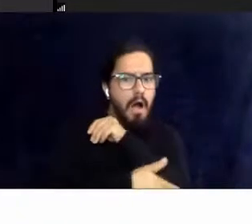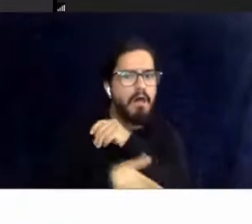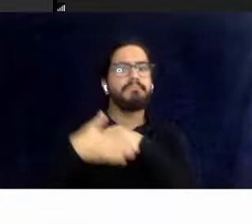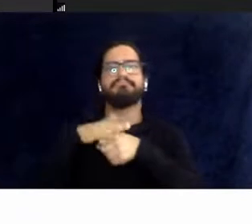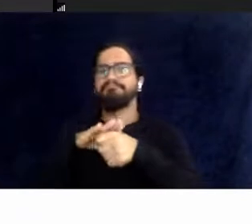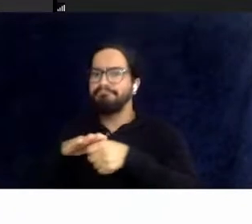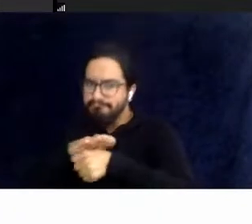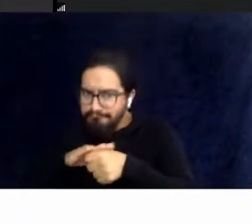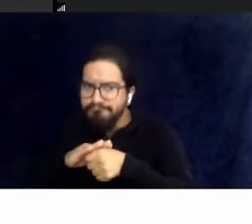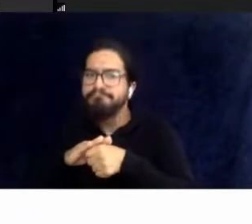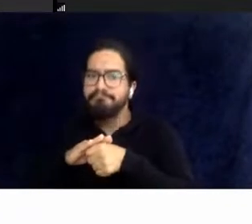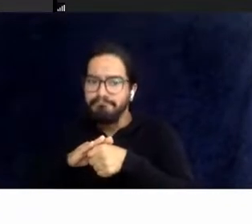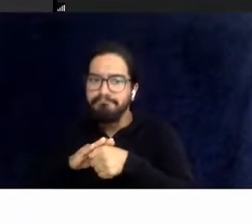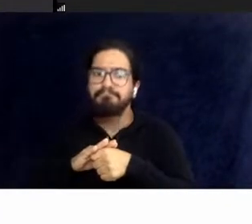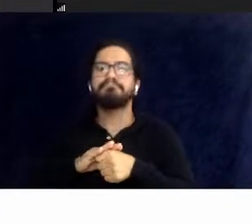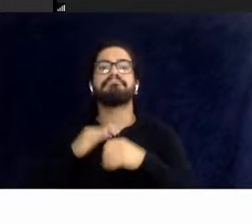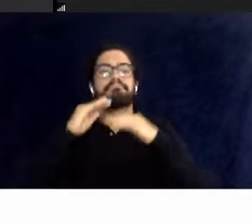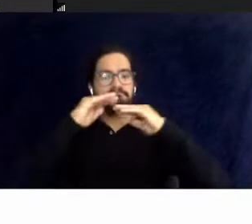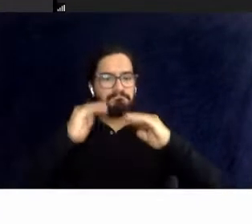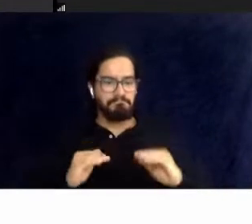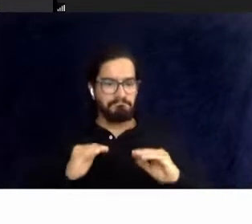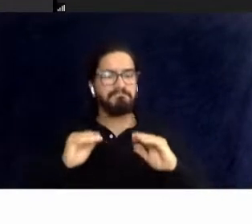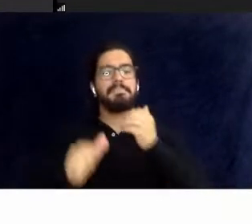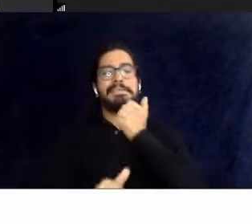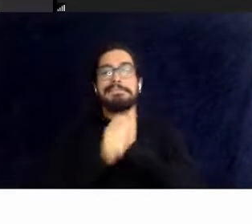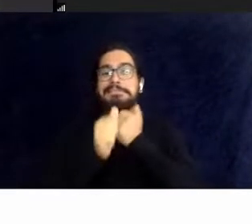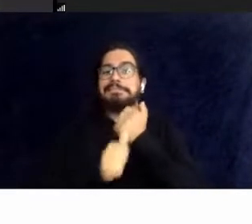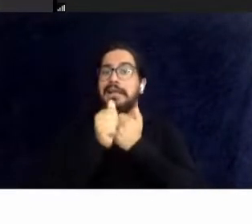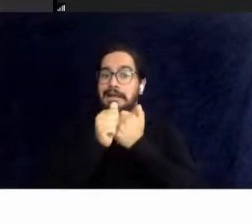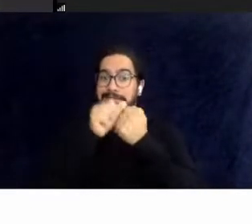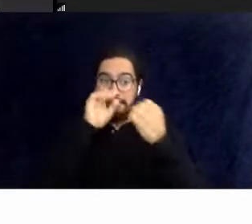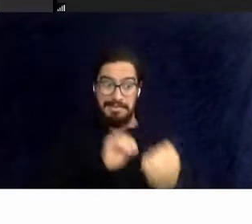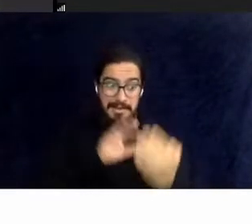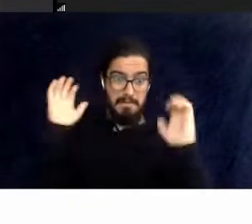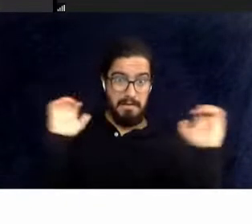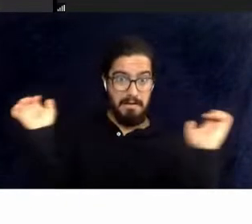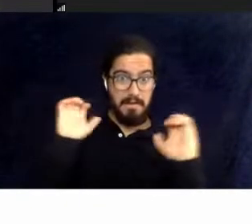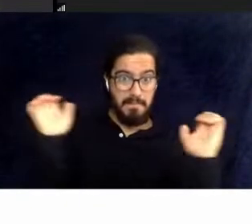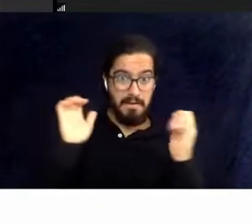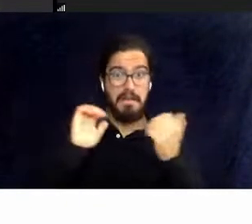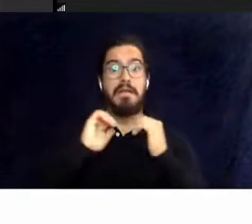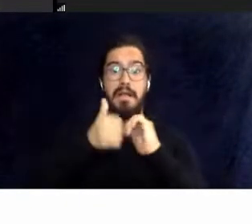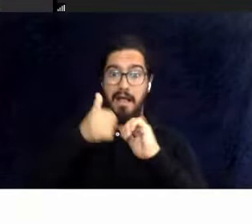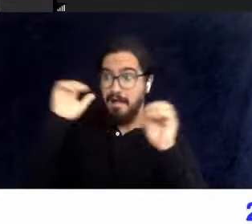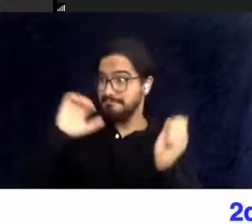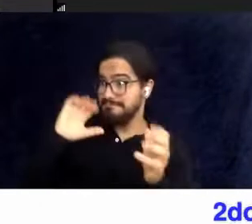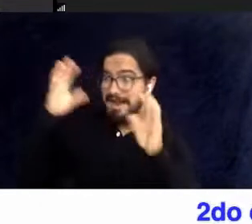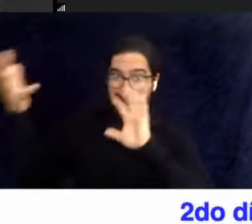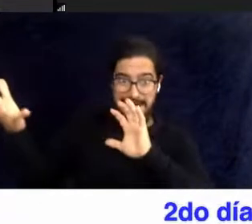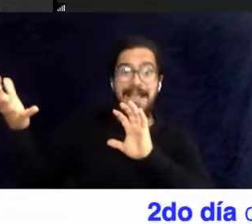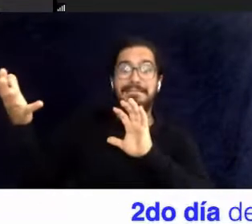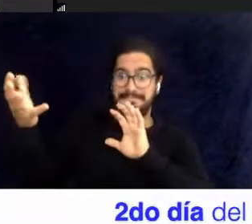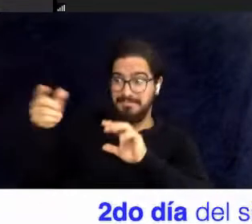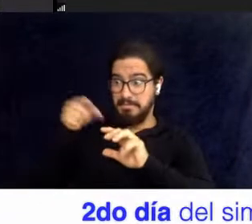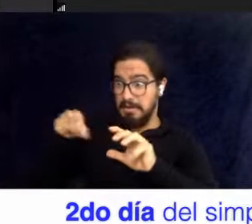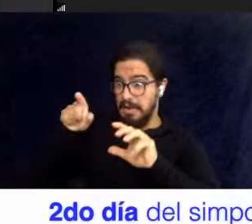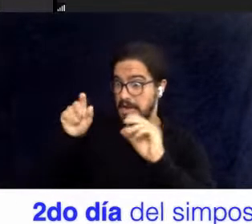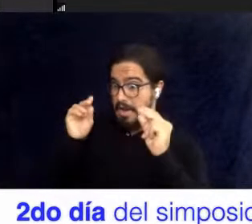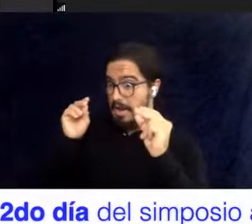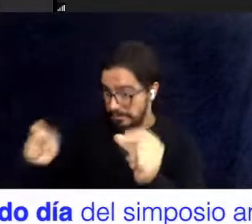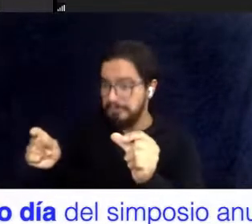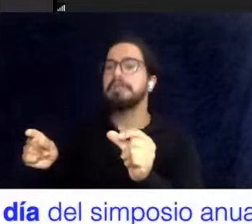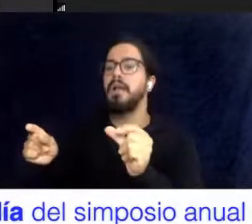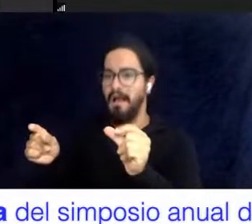and that the all hazards approach to emergency and disaster risk management for countries enhances appropriate and timely